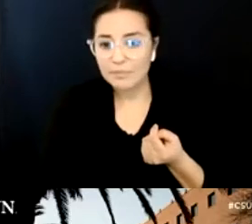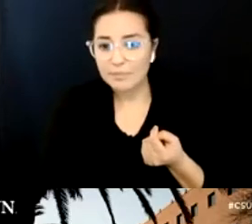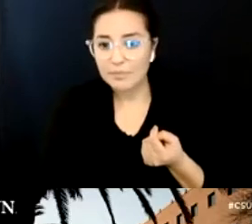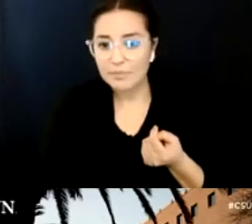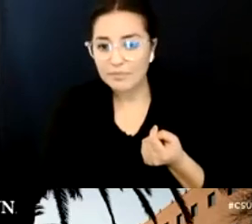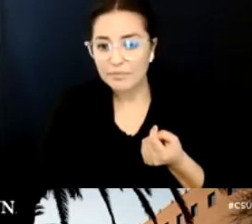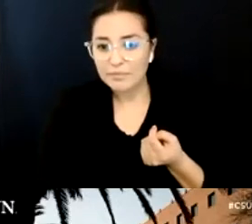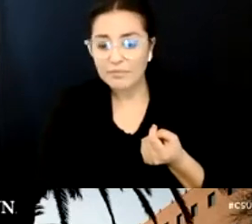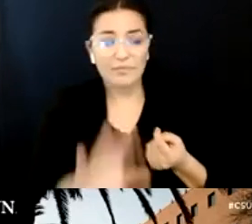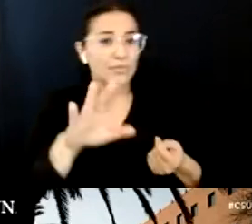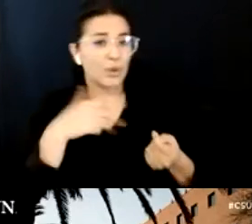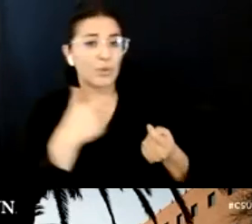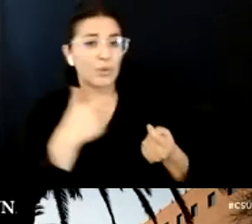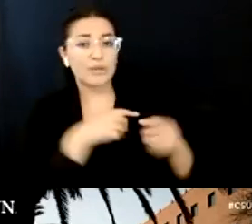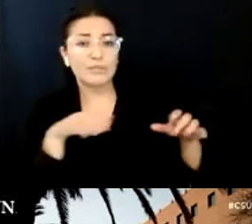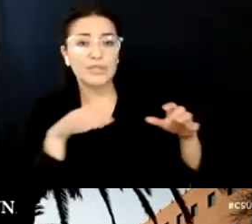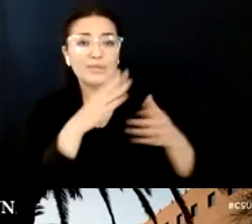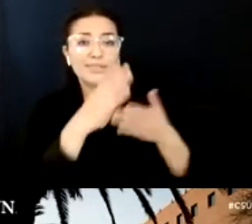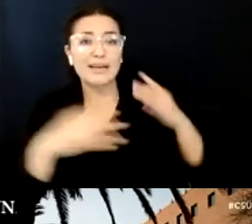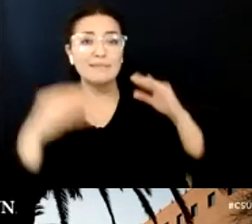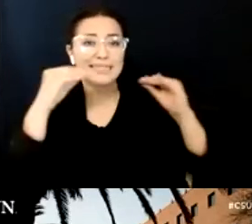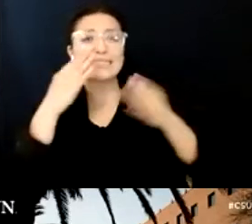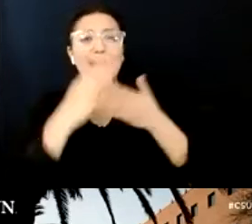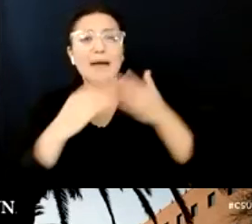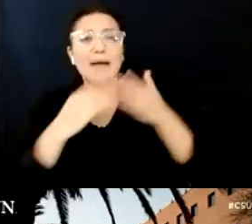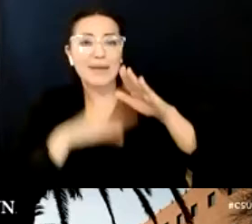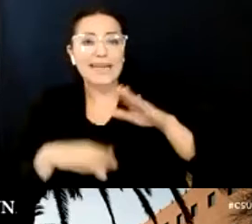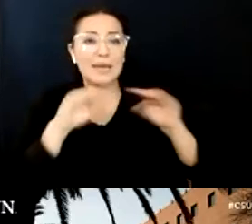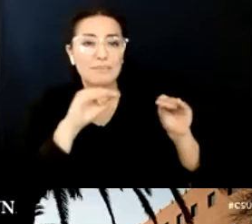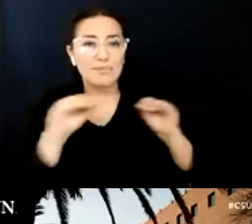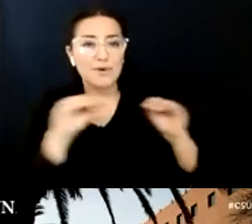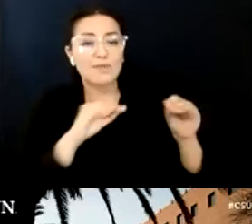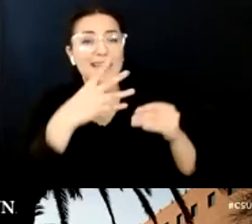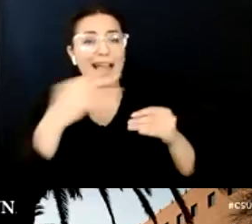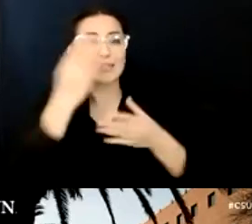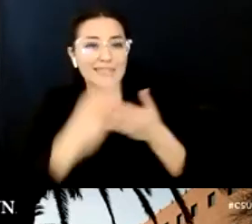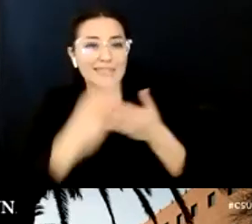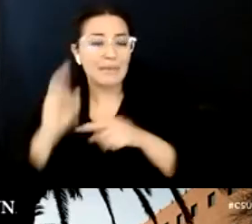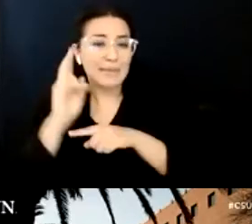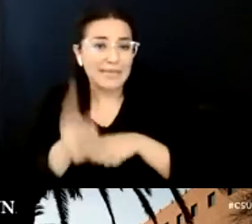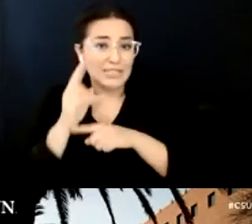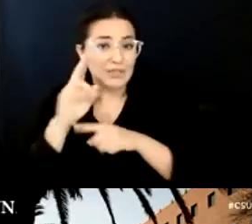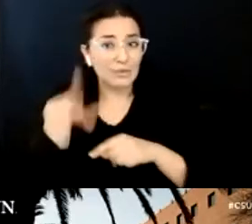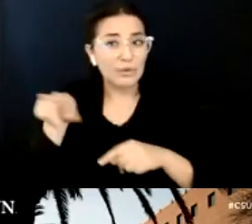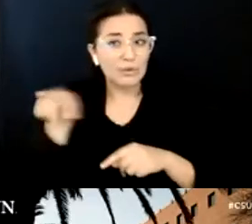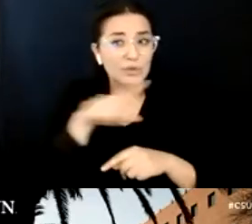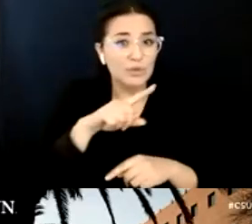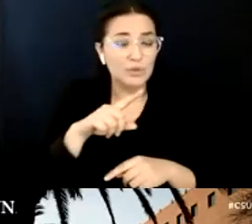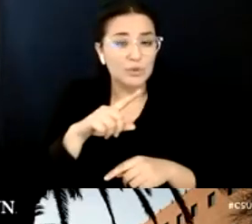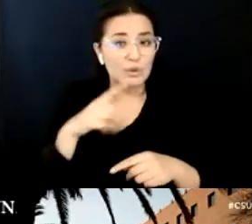We're gonna be doing teaching y'all some basics and teaching you some history. Would you guys like us to